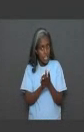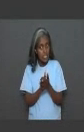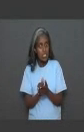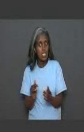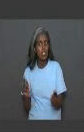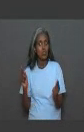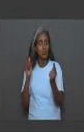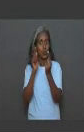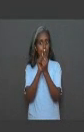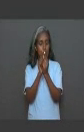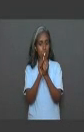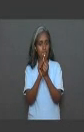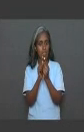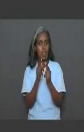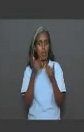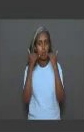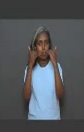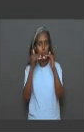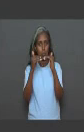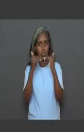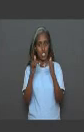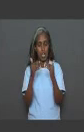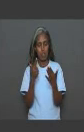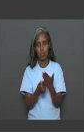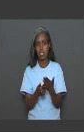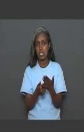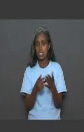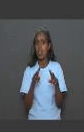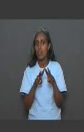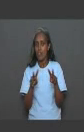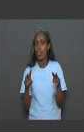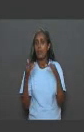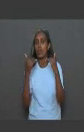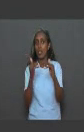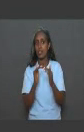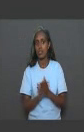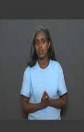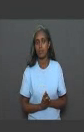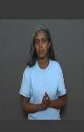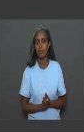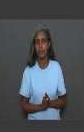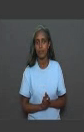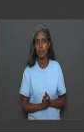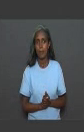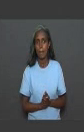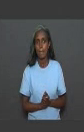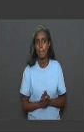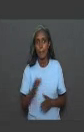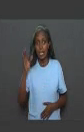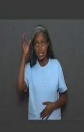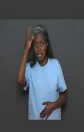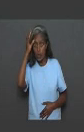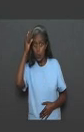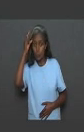it is jointly proportional to these variable quantities.